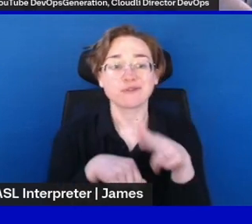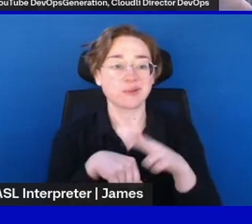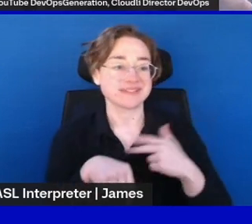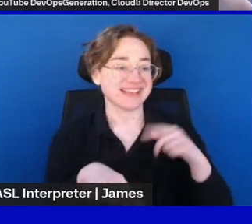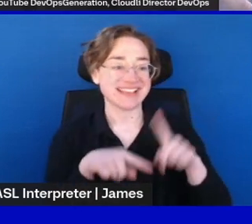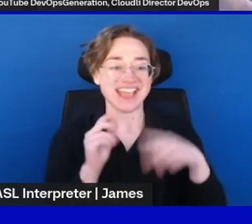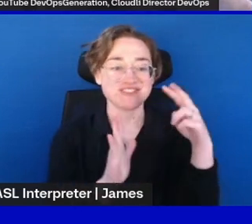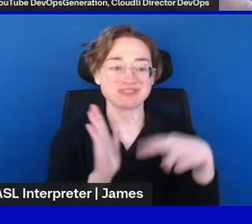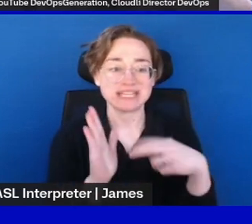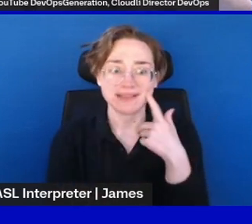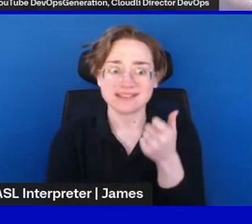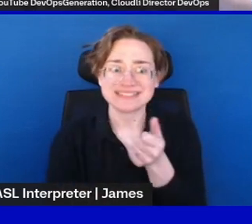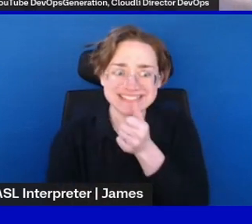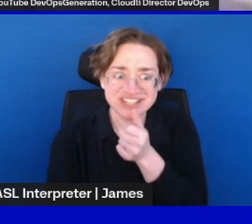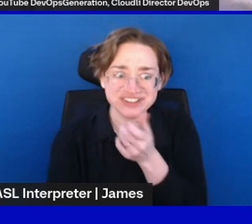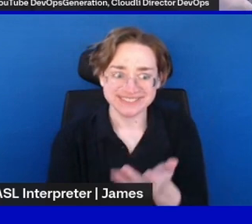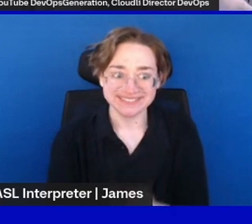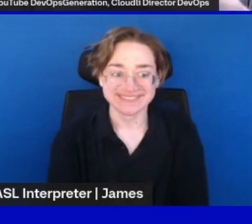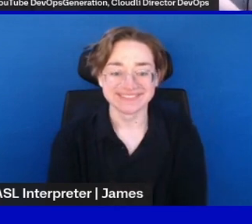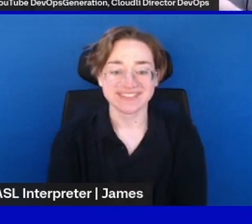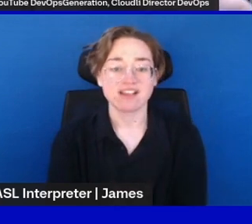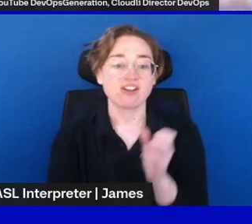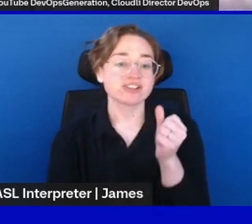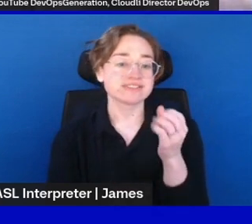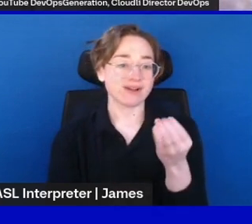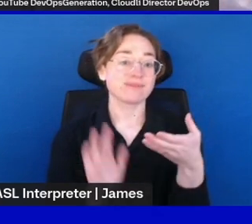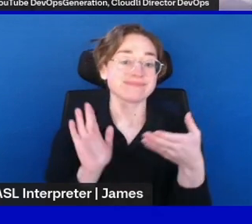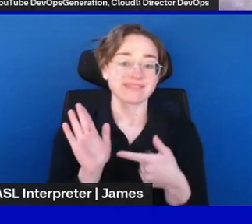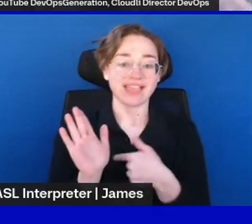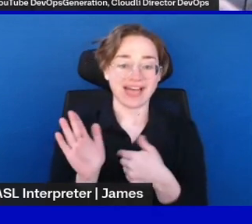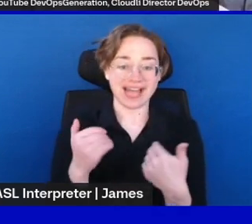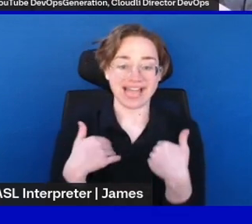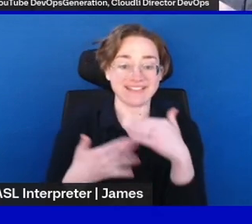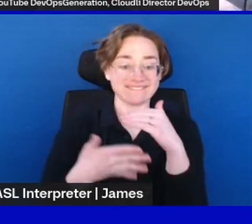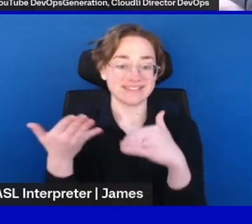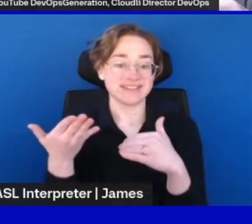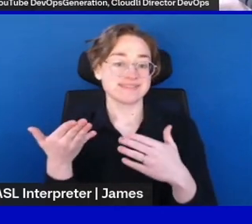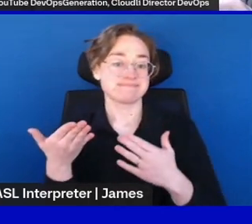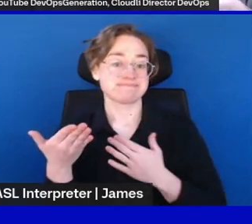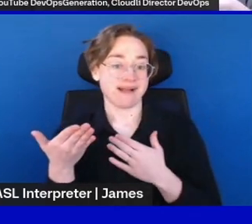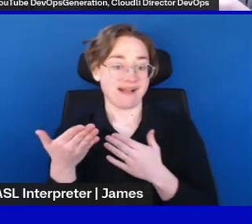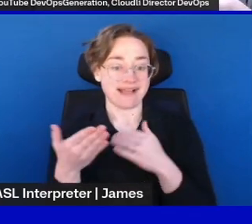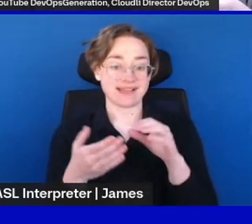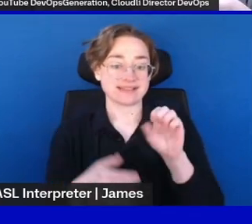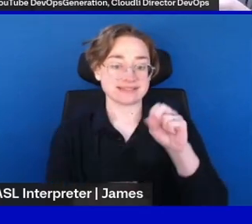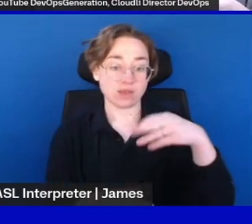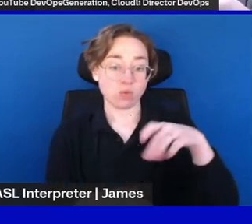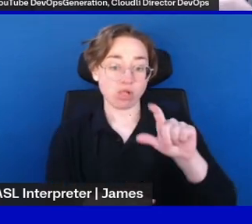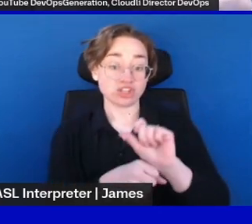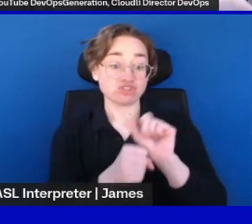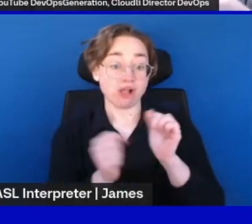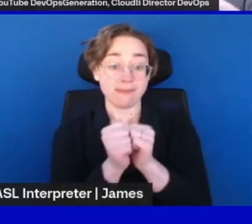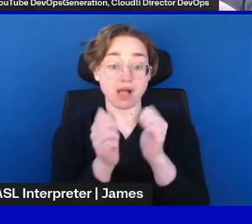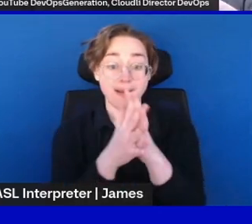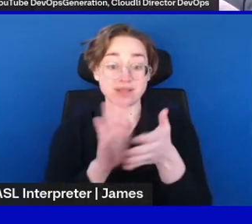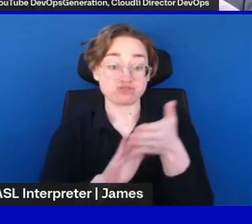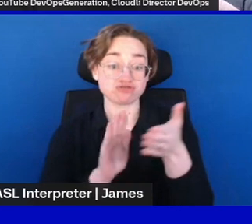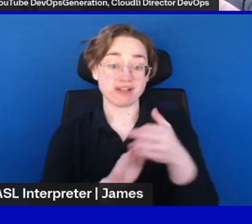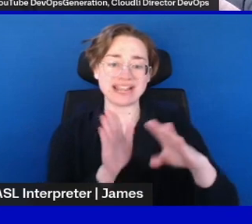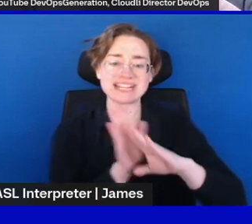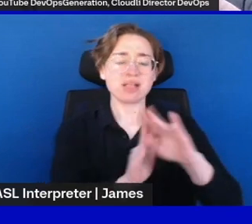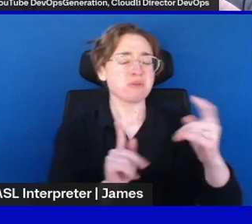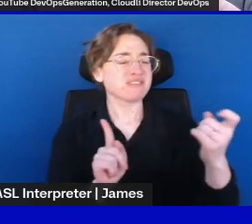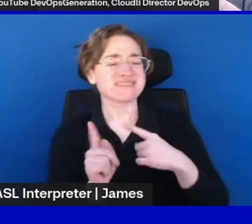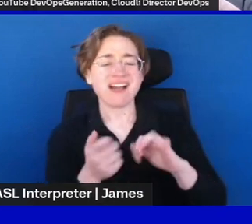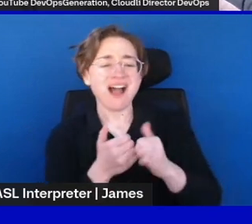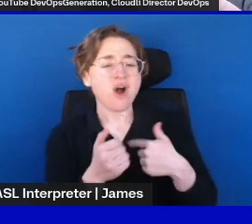because that's a secret. So I have this MySQL job up and running, and now the developer is saying, hey, how do I use this?